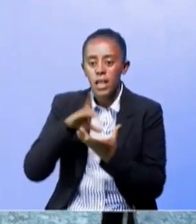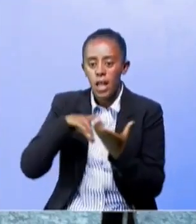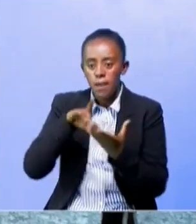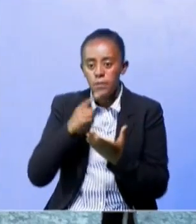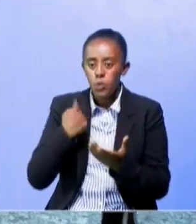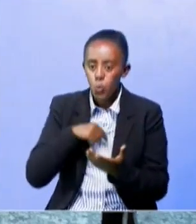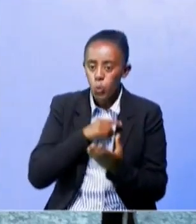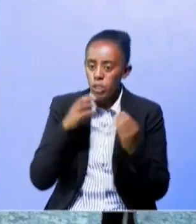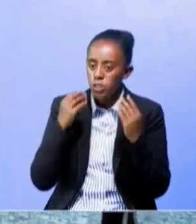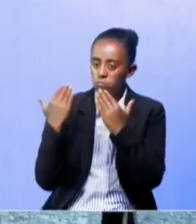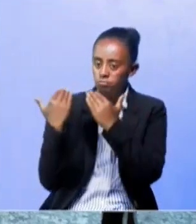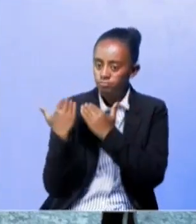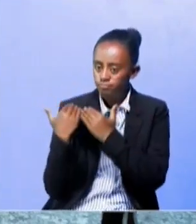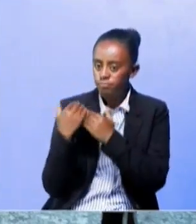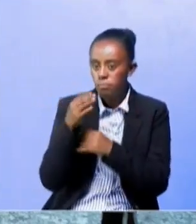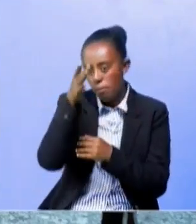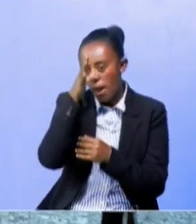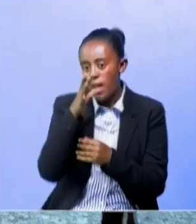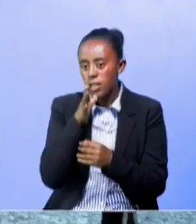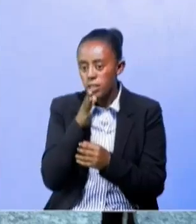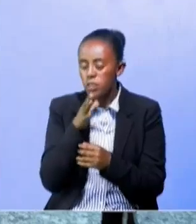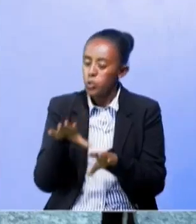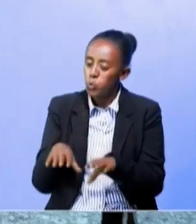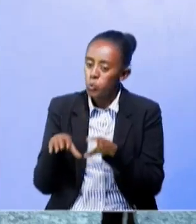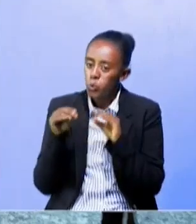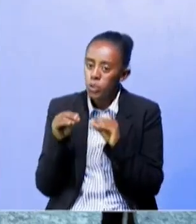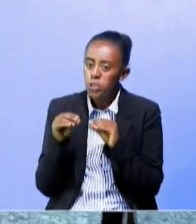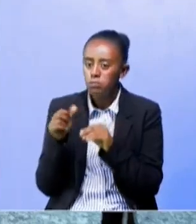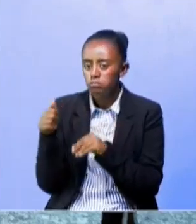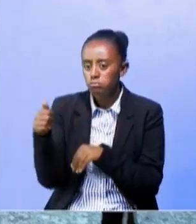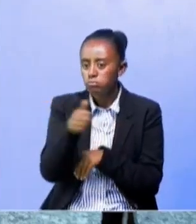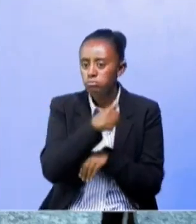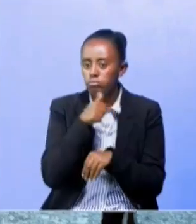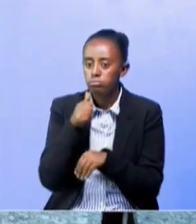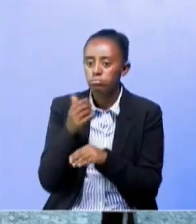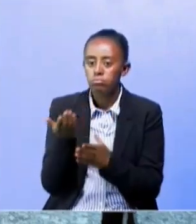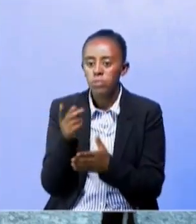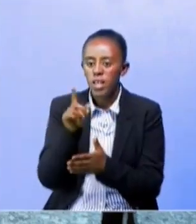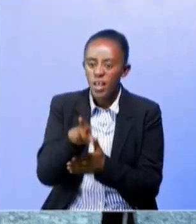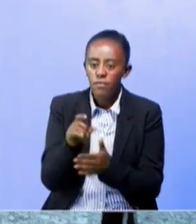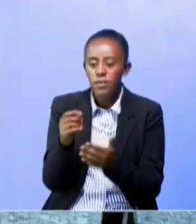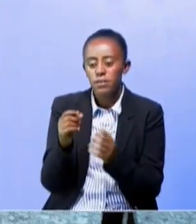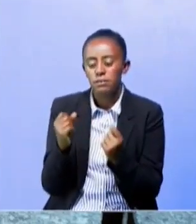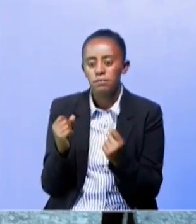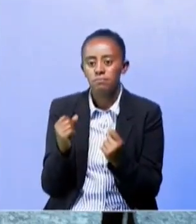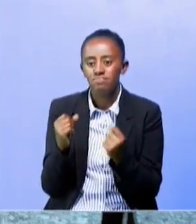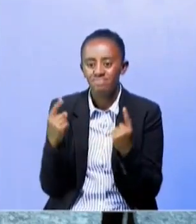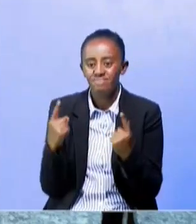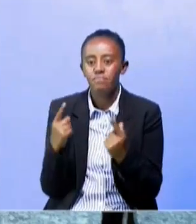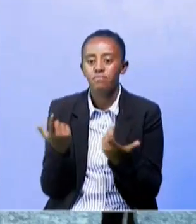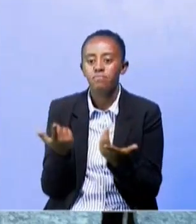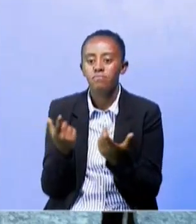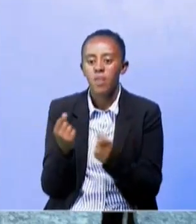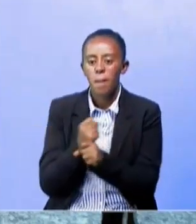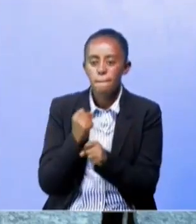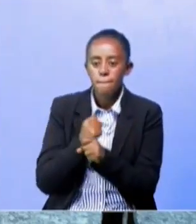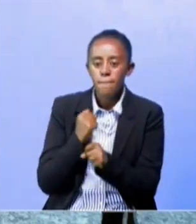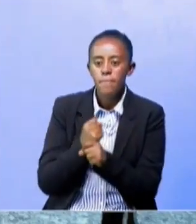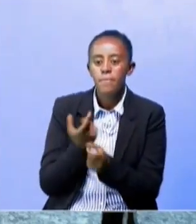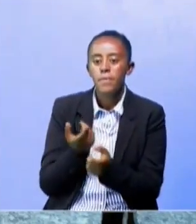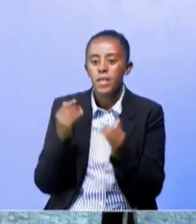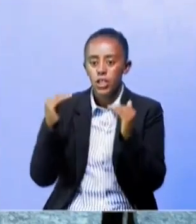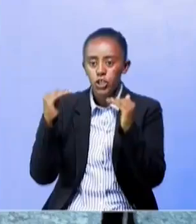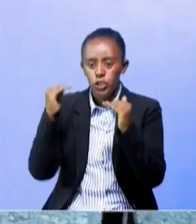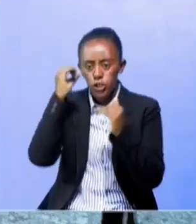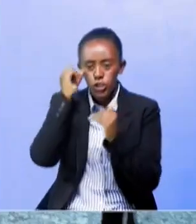are responsible. The parents, the students themselves have to be active enough so as to make all the genders